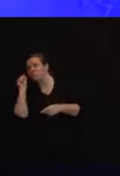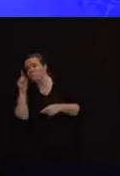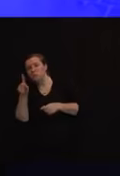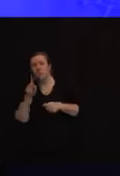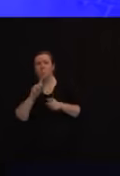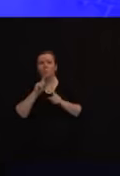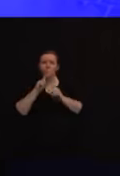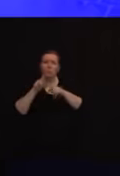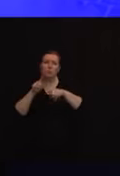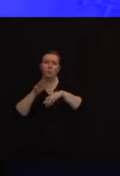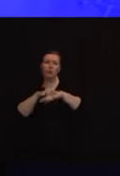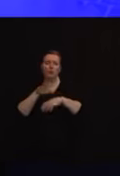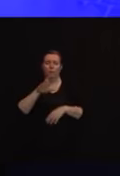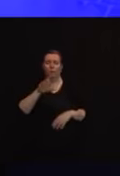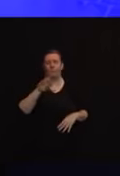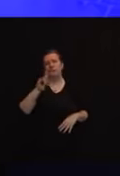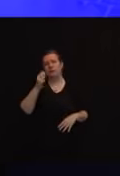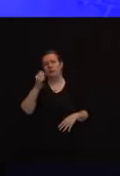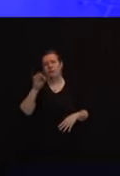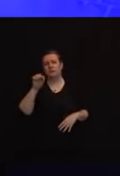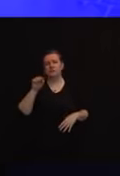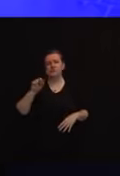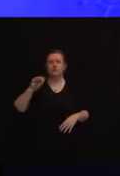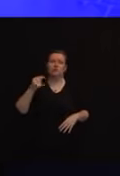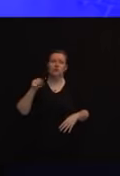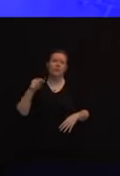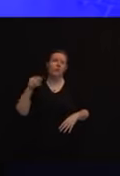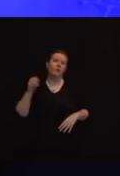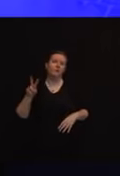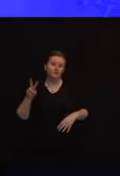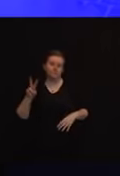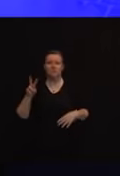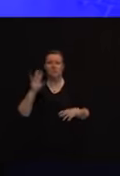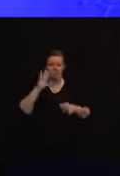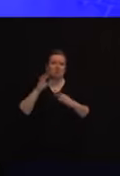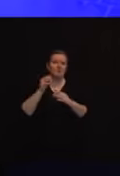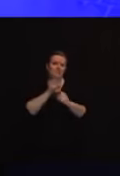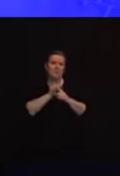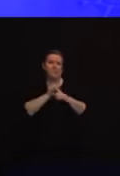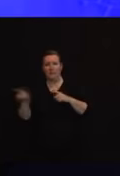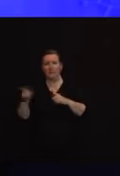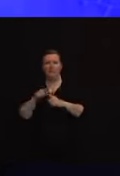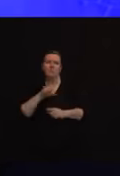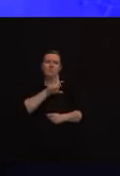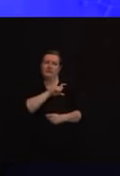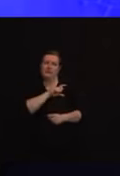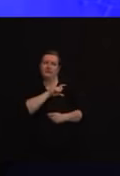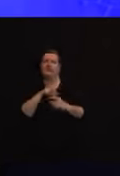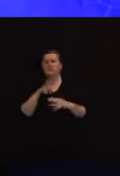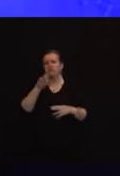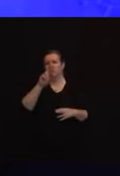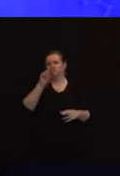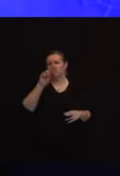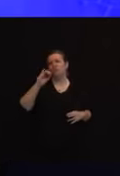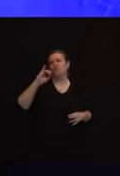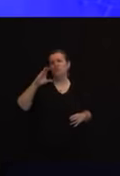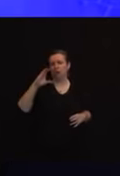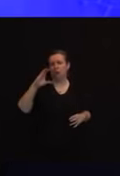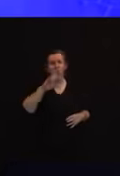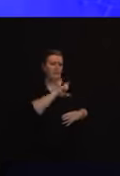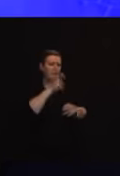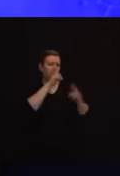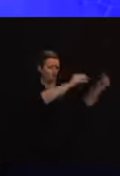covid19.nj.gov, where we have our troopers up at the ROC analyzing and assessing those complaints that come in on non-essential